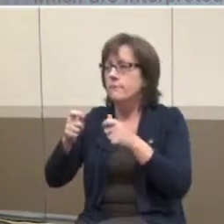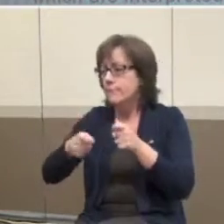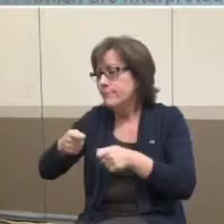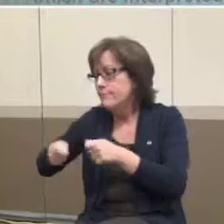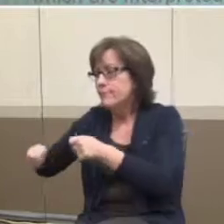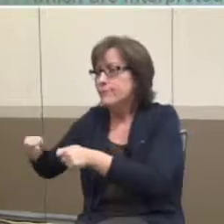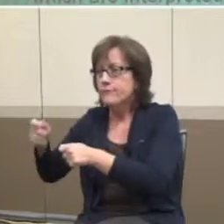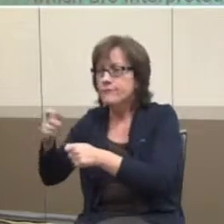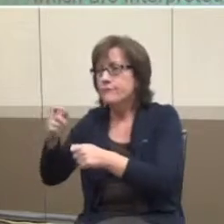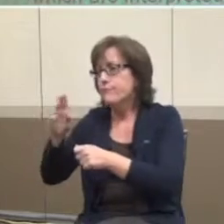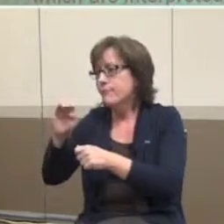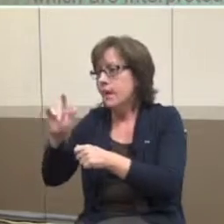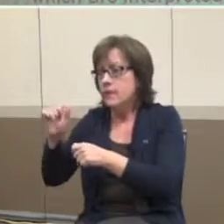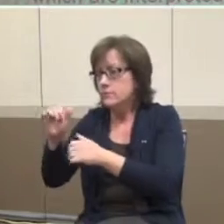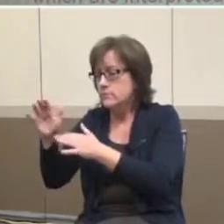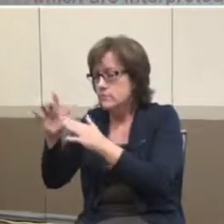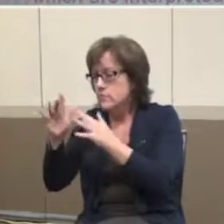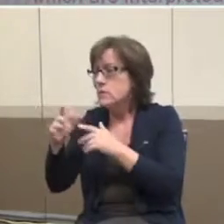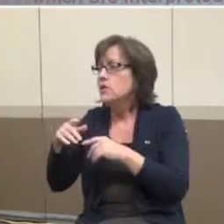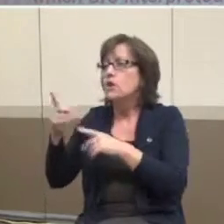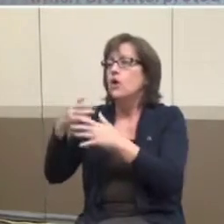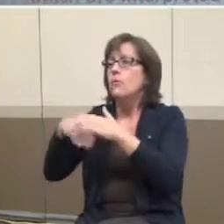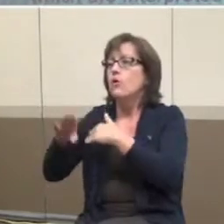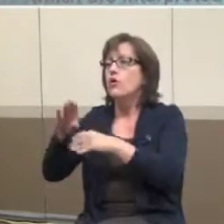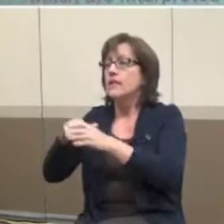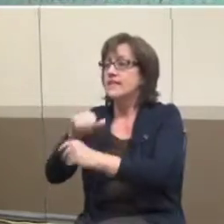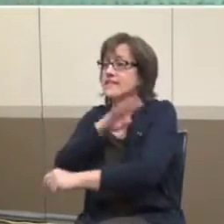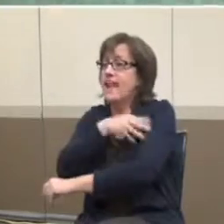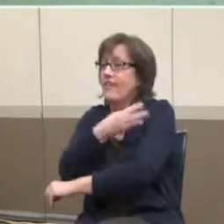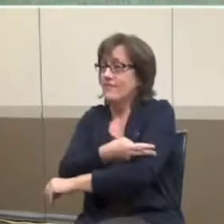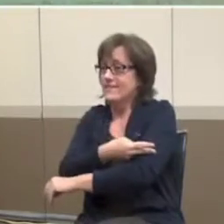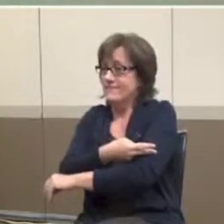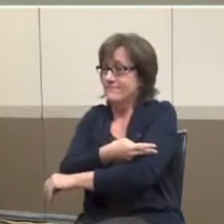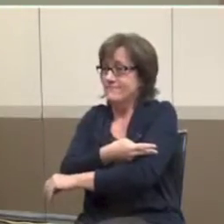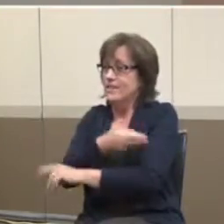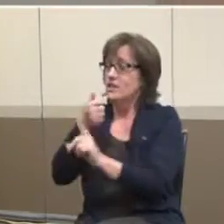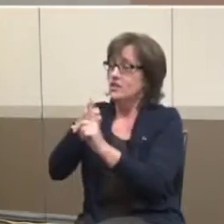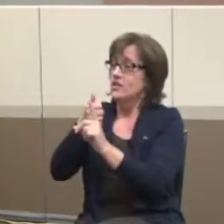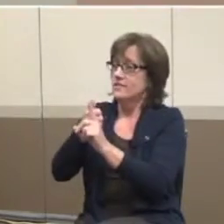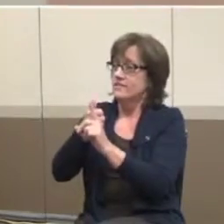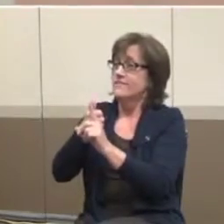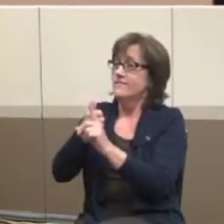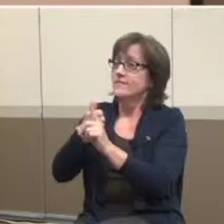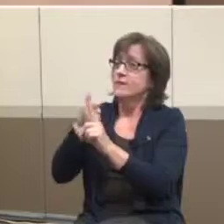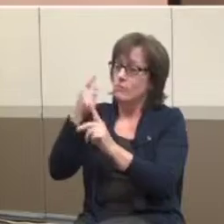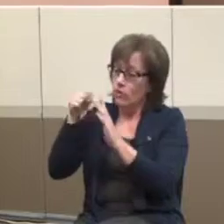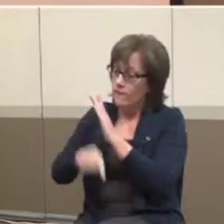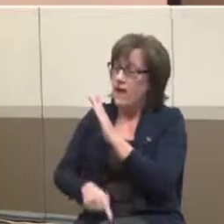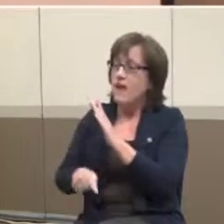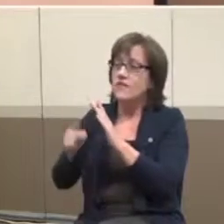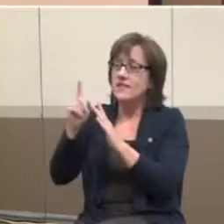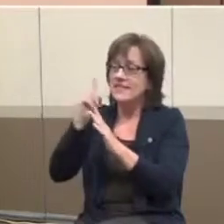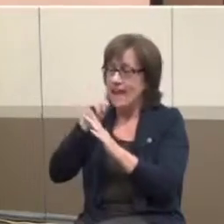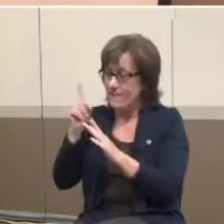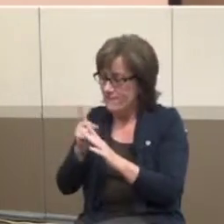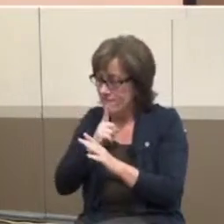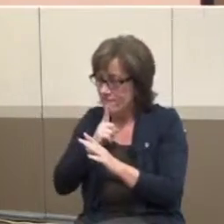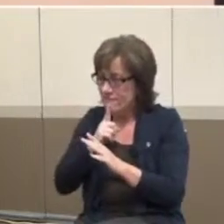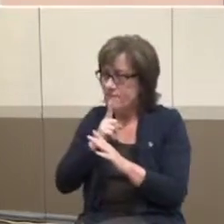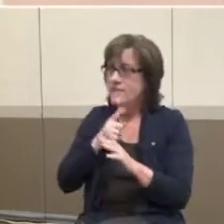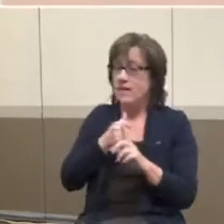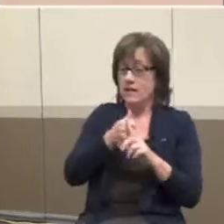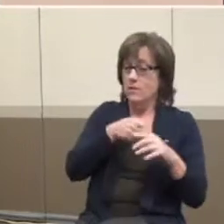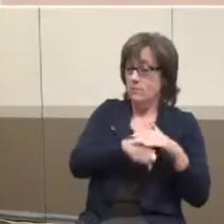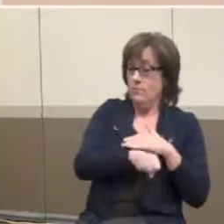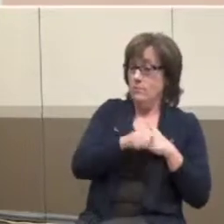right. She is currently profoundly deaf. She was born hearing, and then in